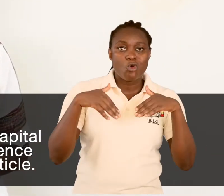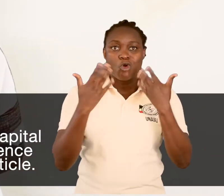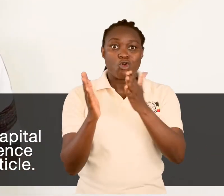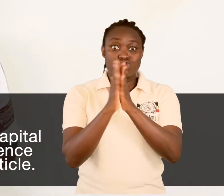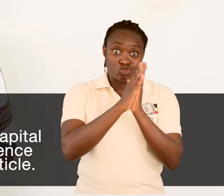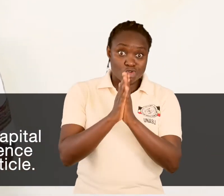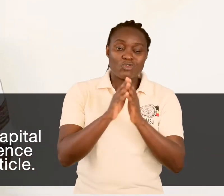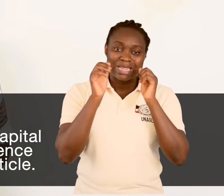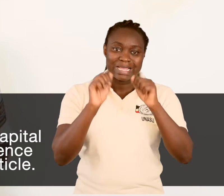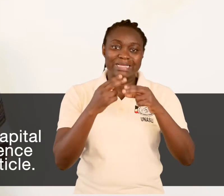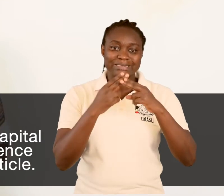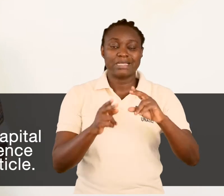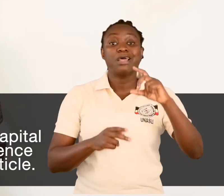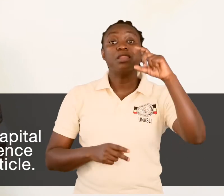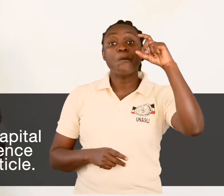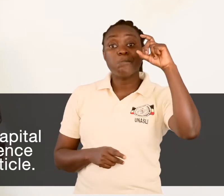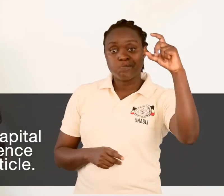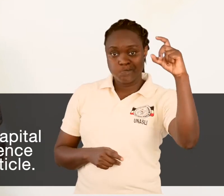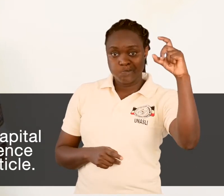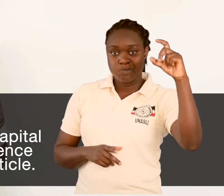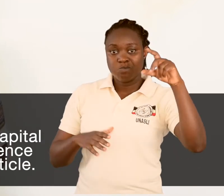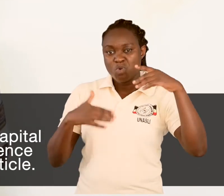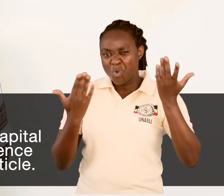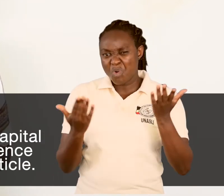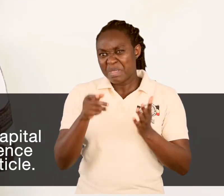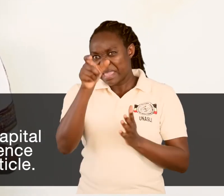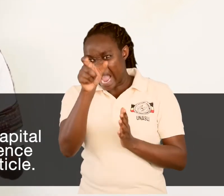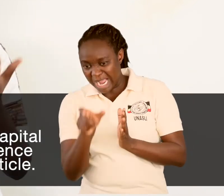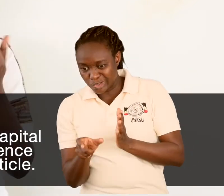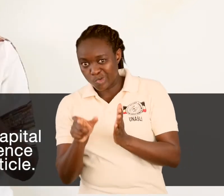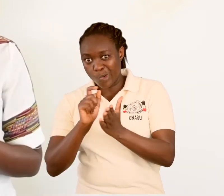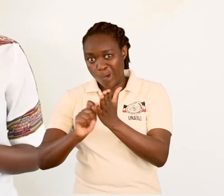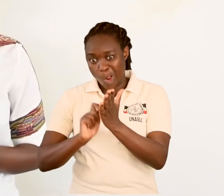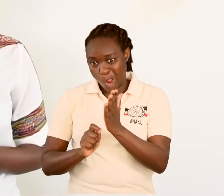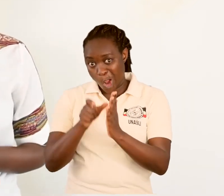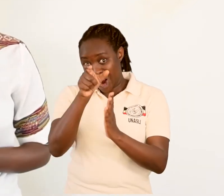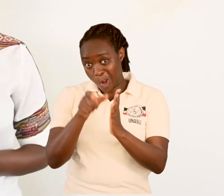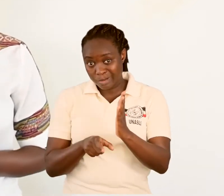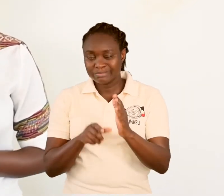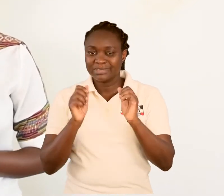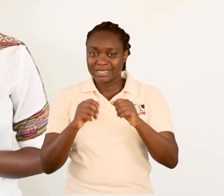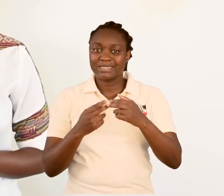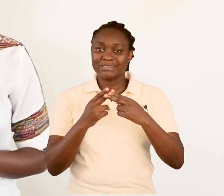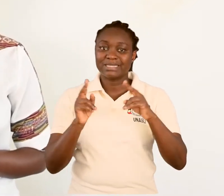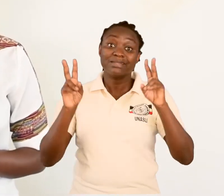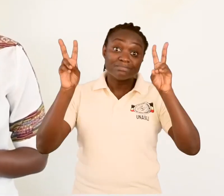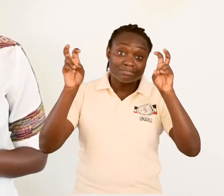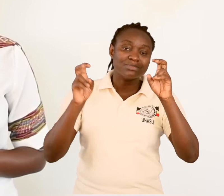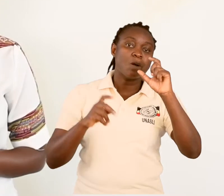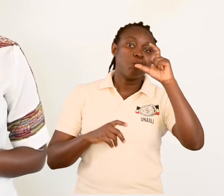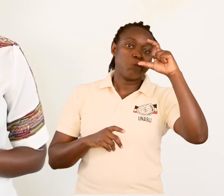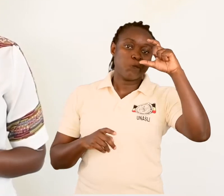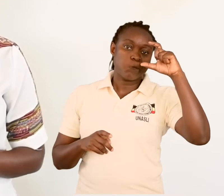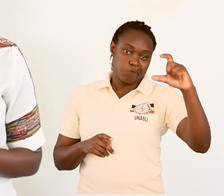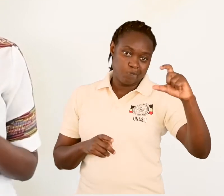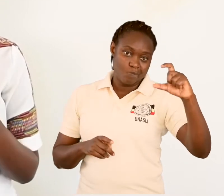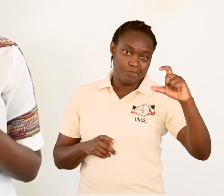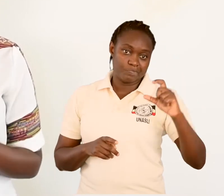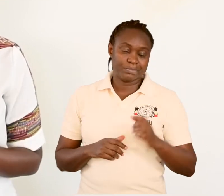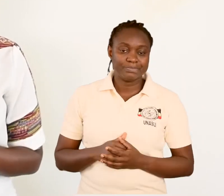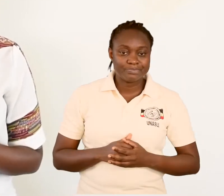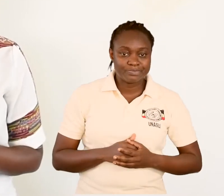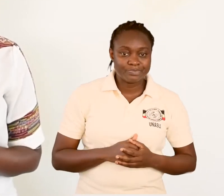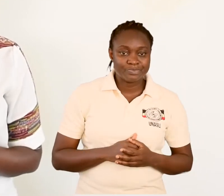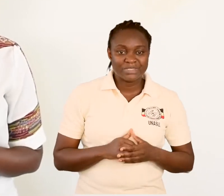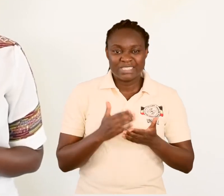or an article. Okay? We have a few examples of common nouns, on our